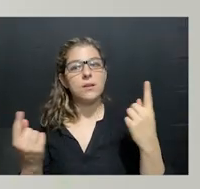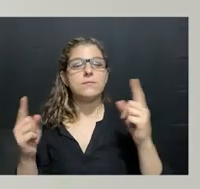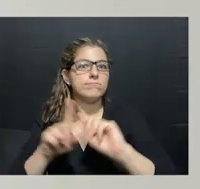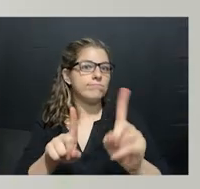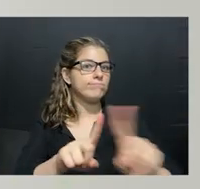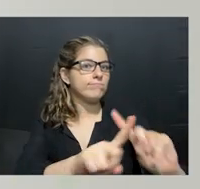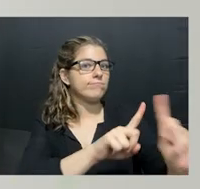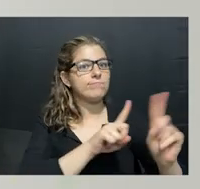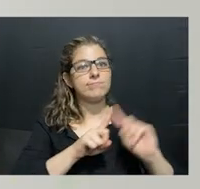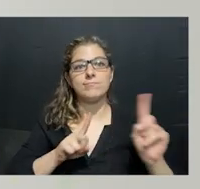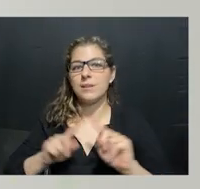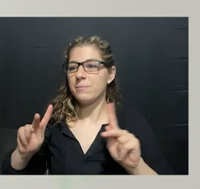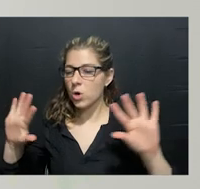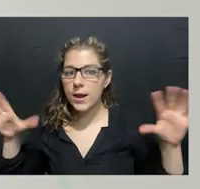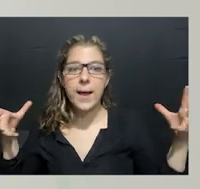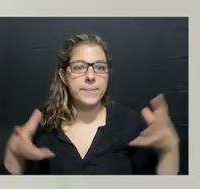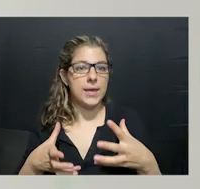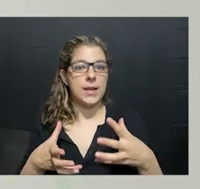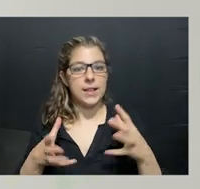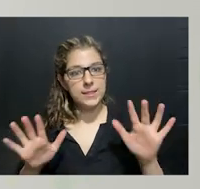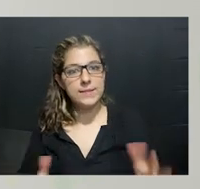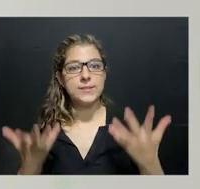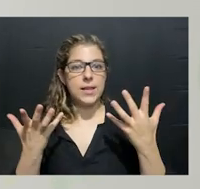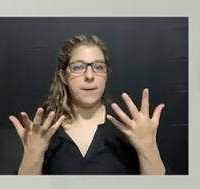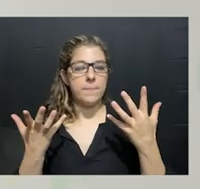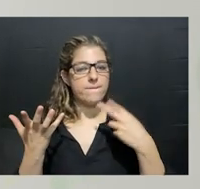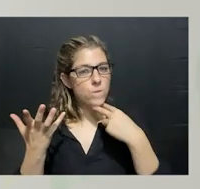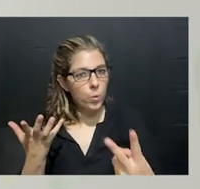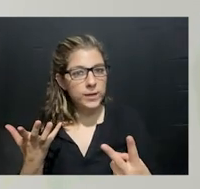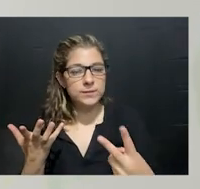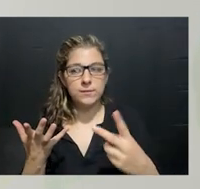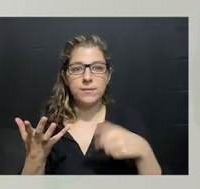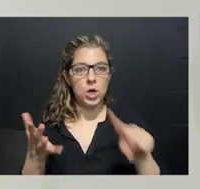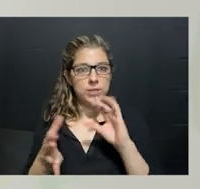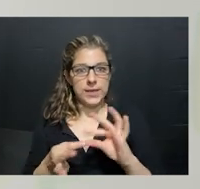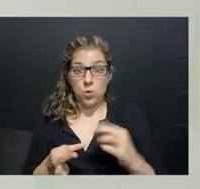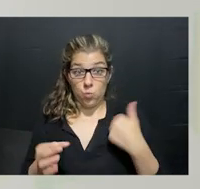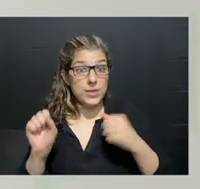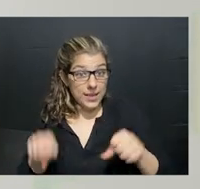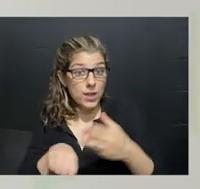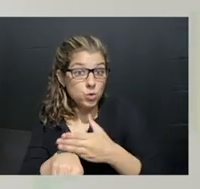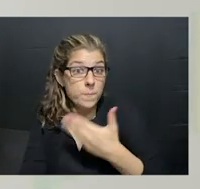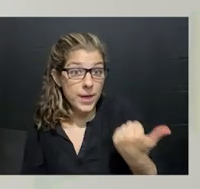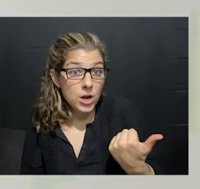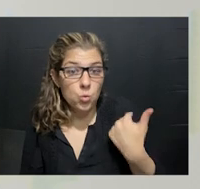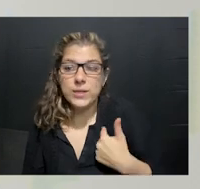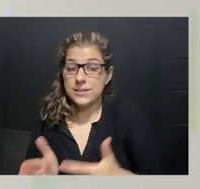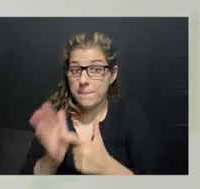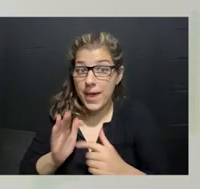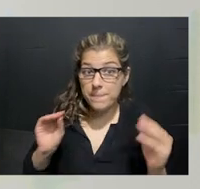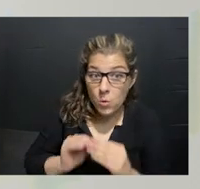of Americans who are coming together, who are lifting up a voice, and who are saying, we can do better, we demand